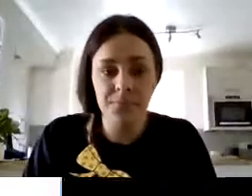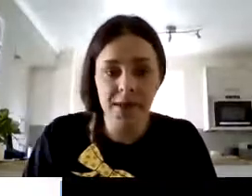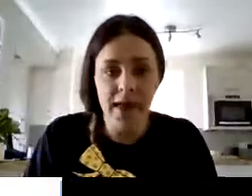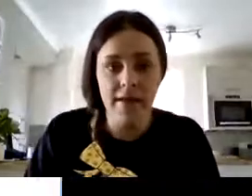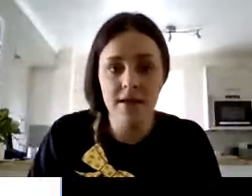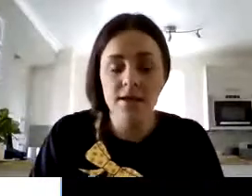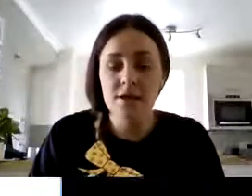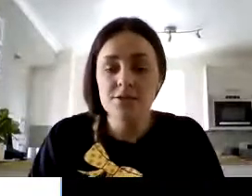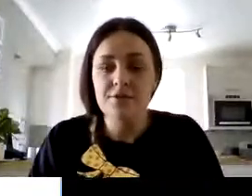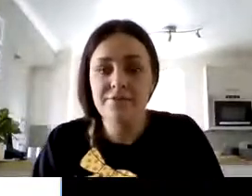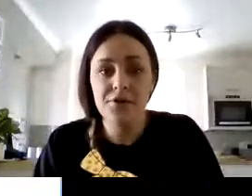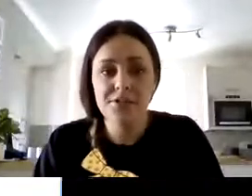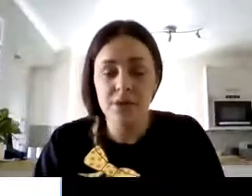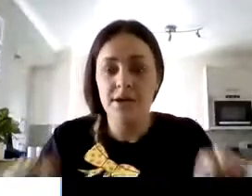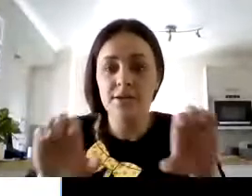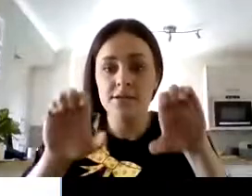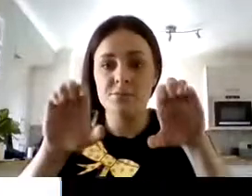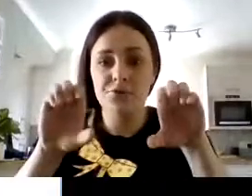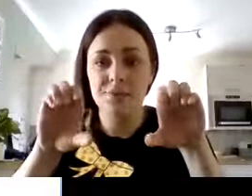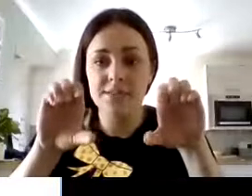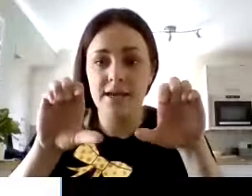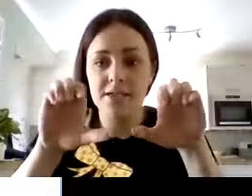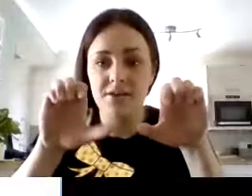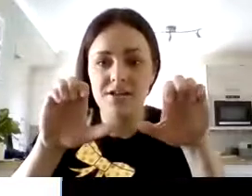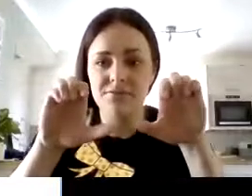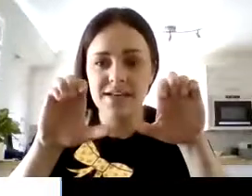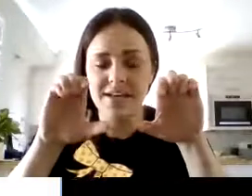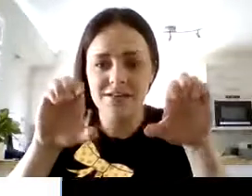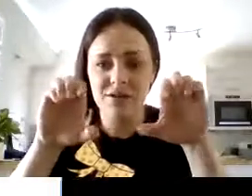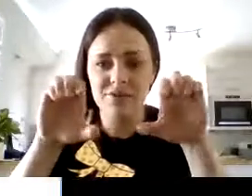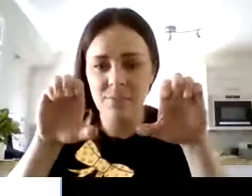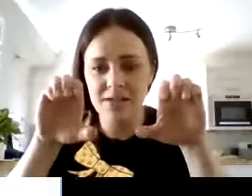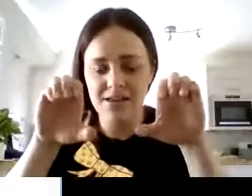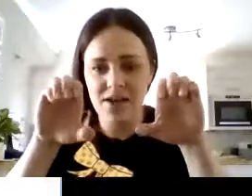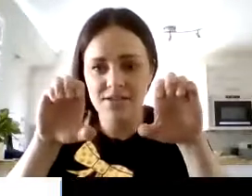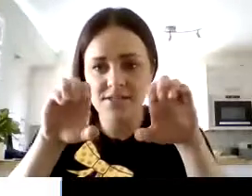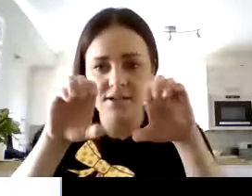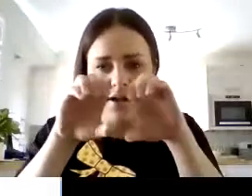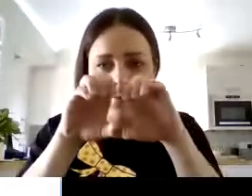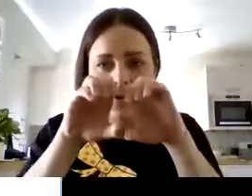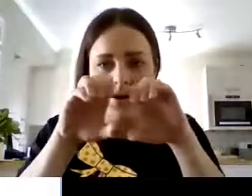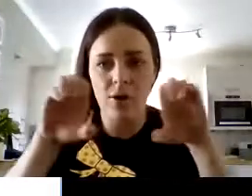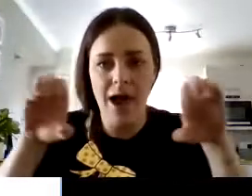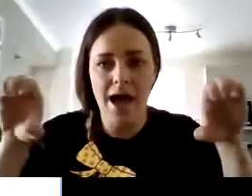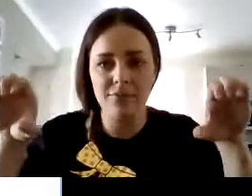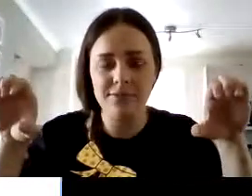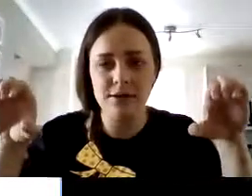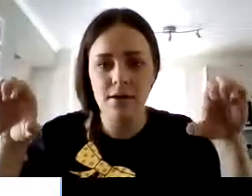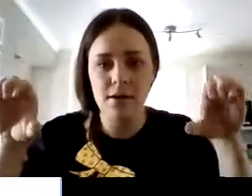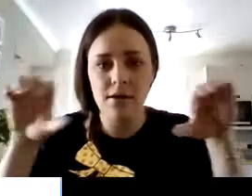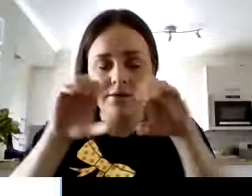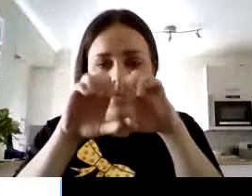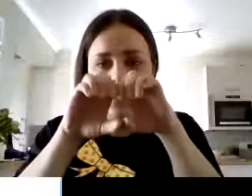story. Okay. So the first one is broomstick. So we're going to do a light little claw match like this. And we're going to go